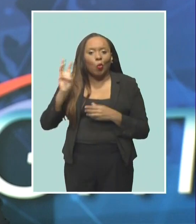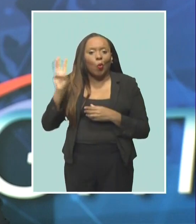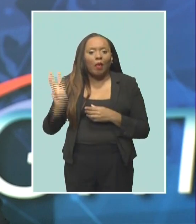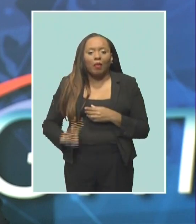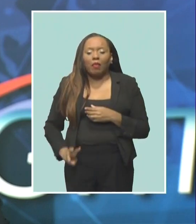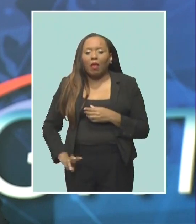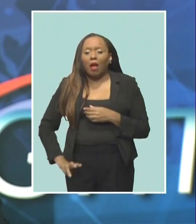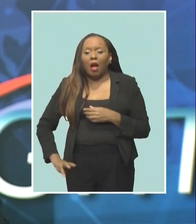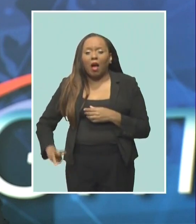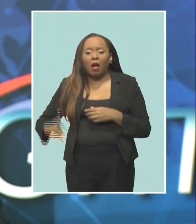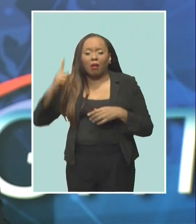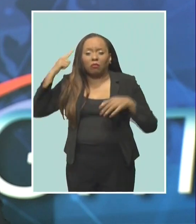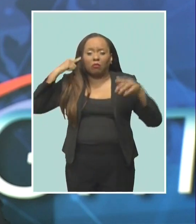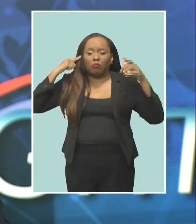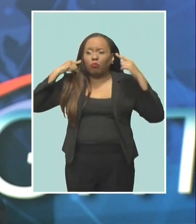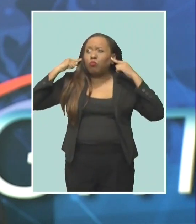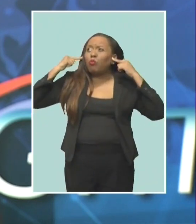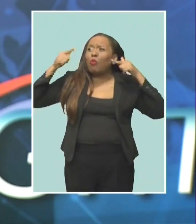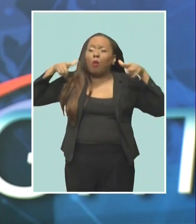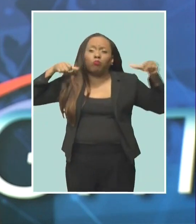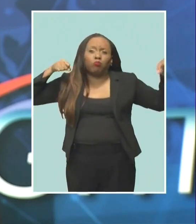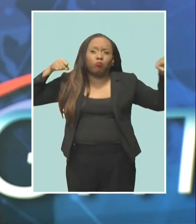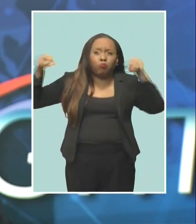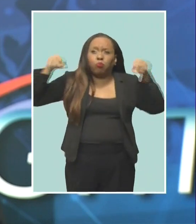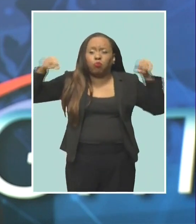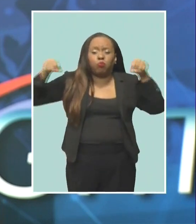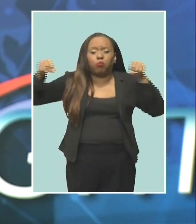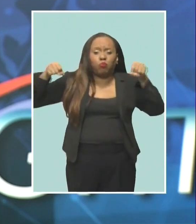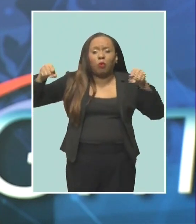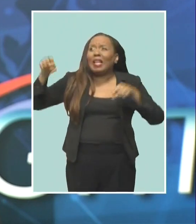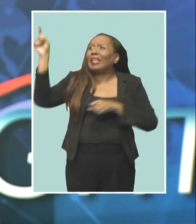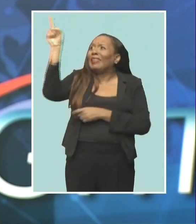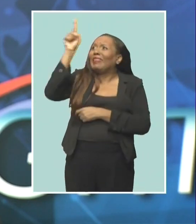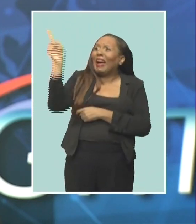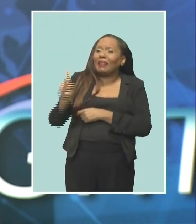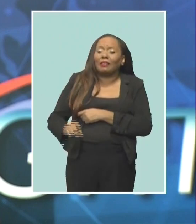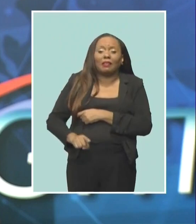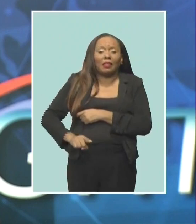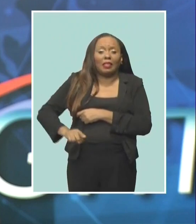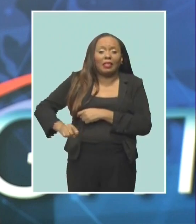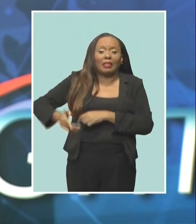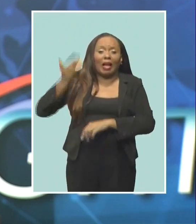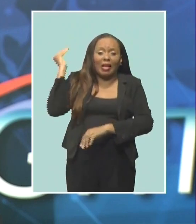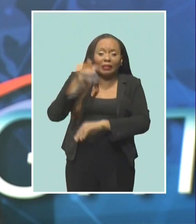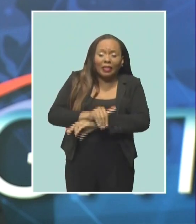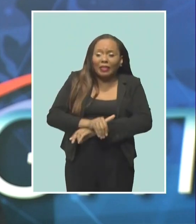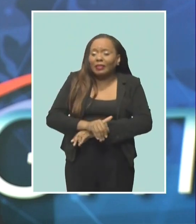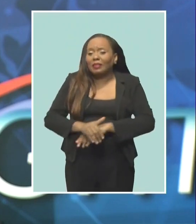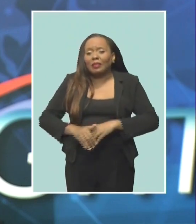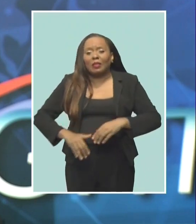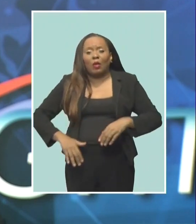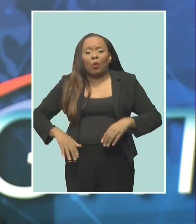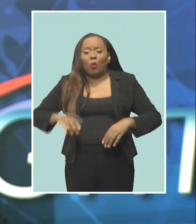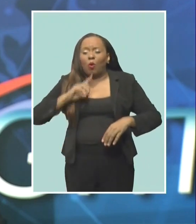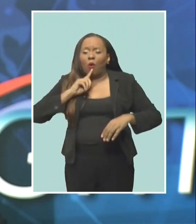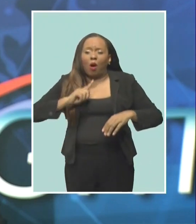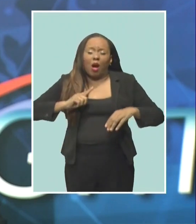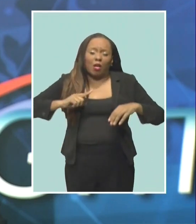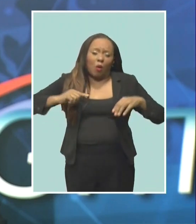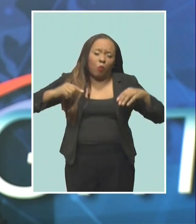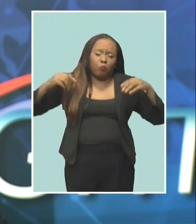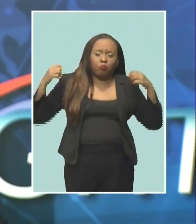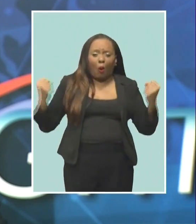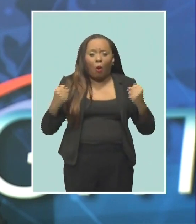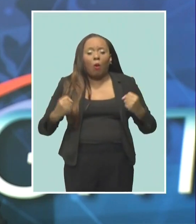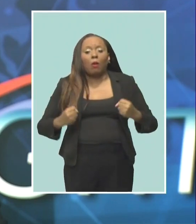severe thunder and lightning storms lashed the island for hours between last night and today. Met officials say it was caused by a surface